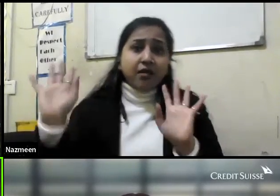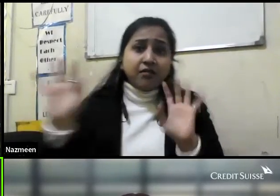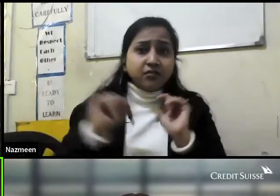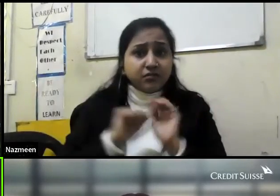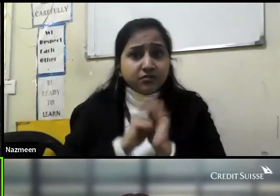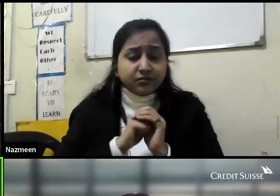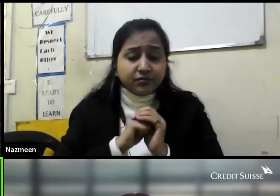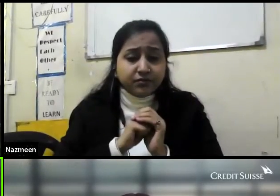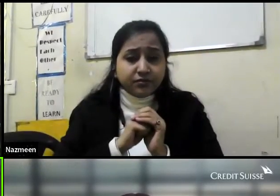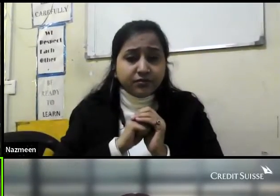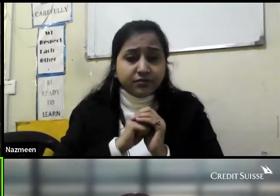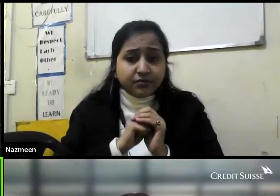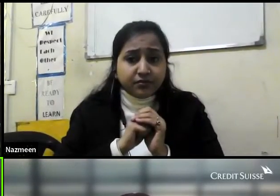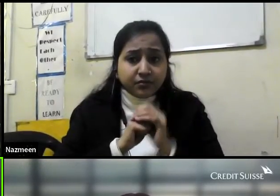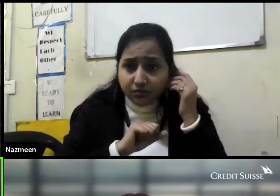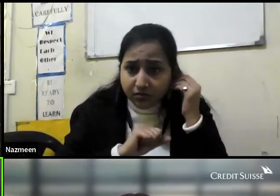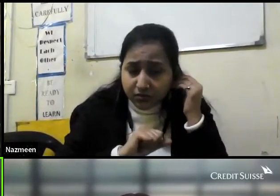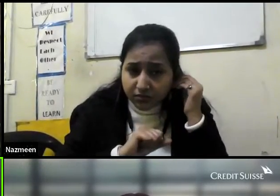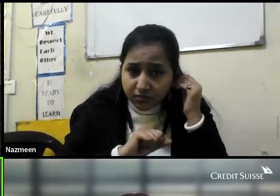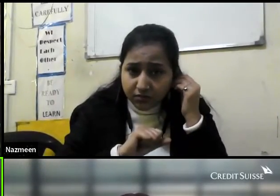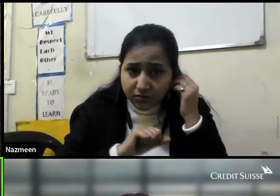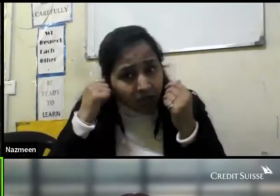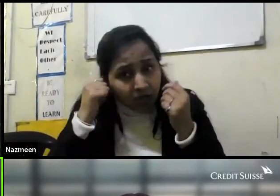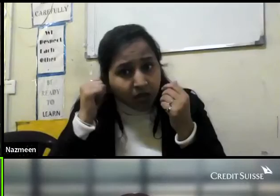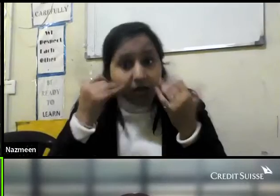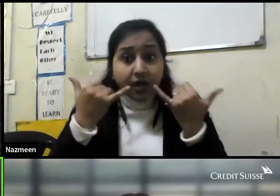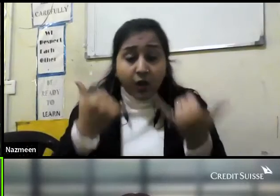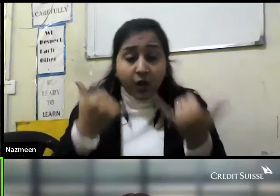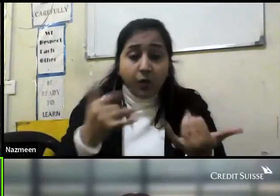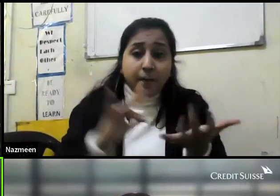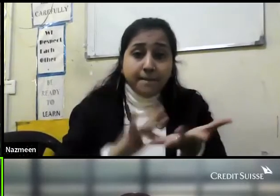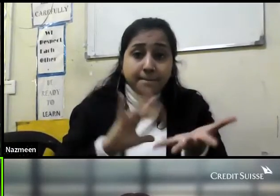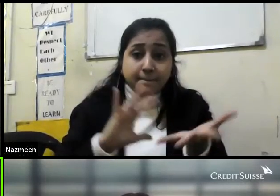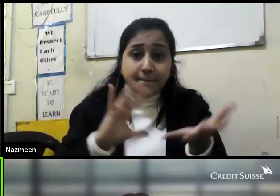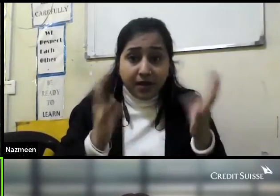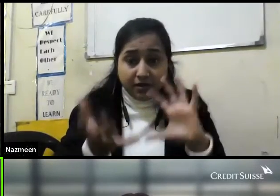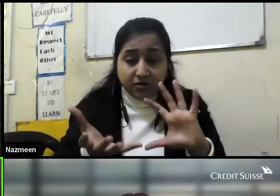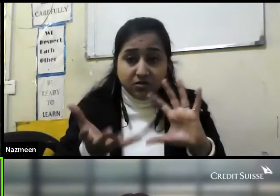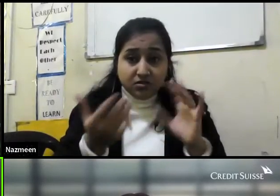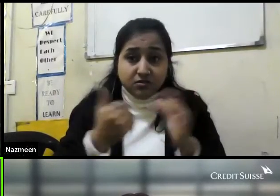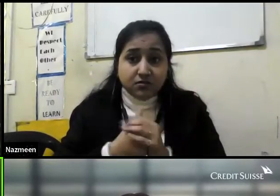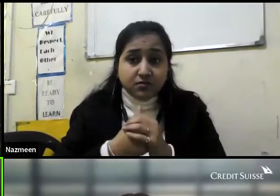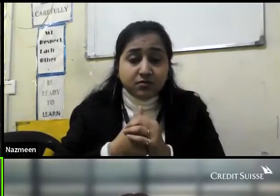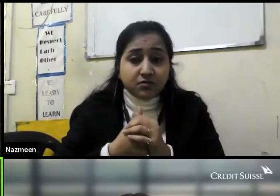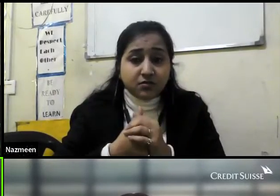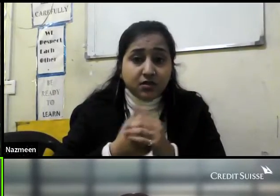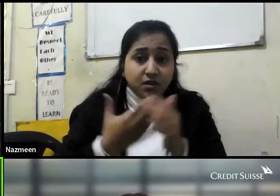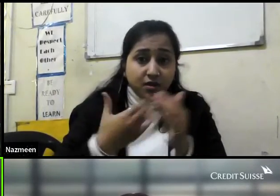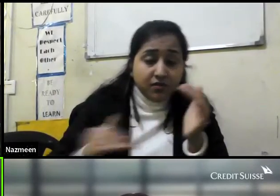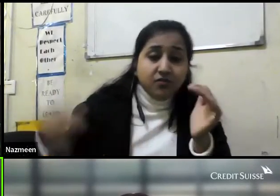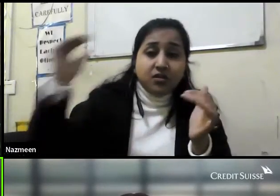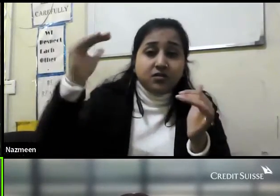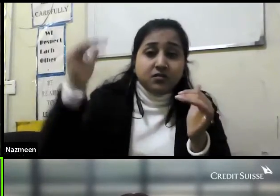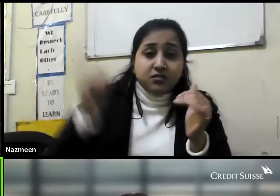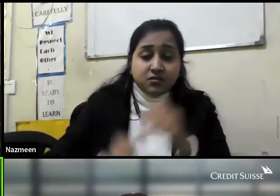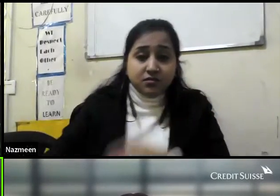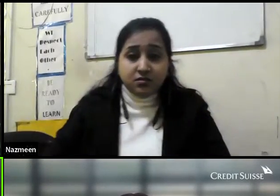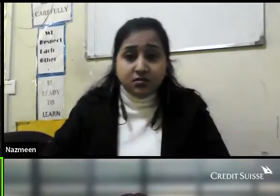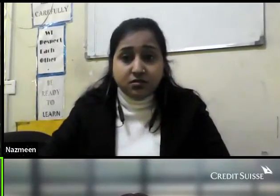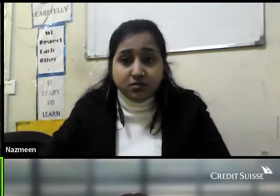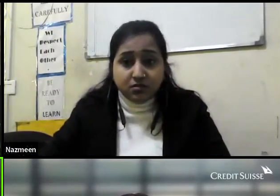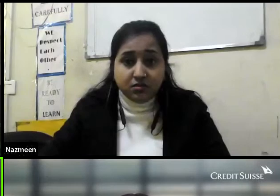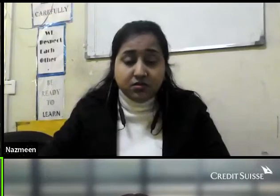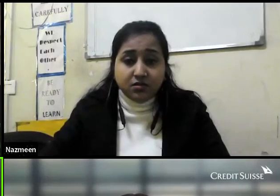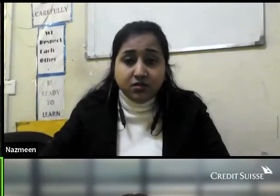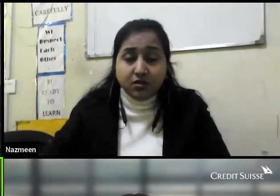Today the technology has gone so advanced. We are talking of artificial intelligence and this thing, robotics, and the